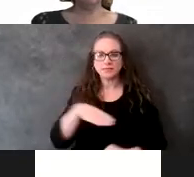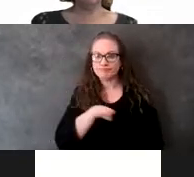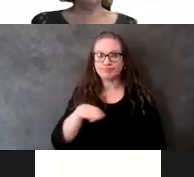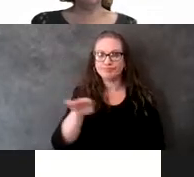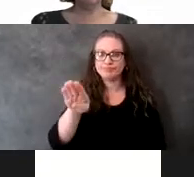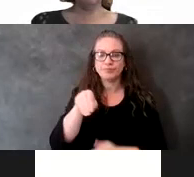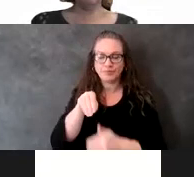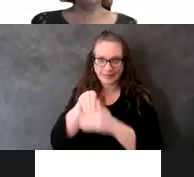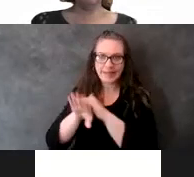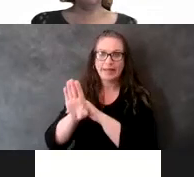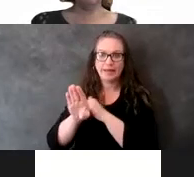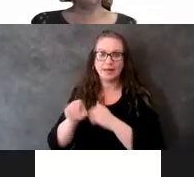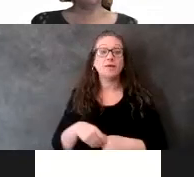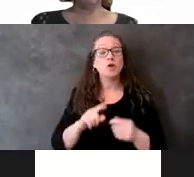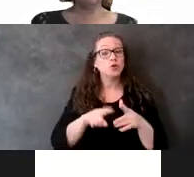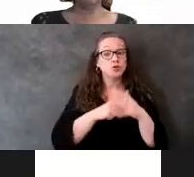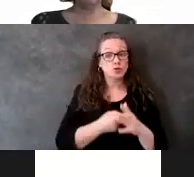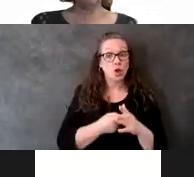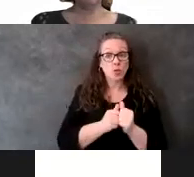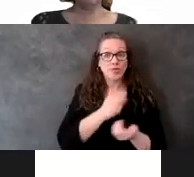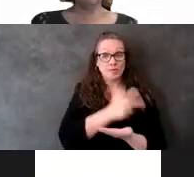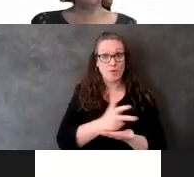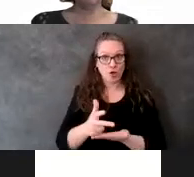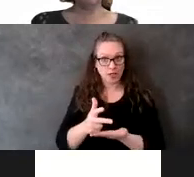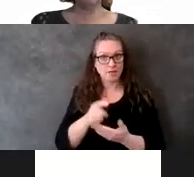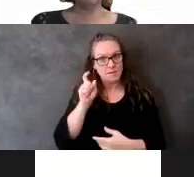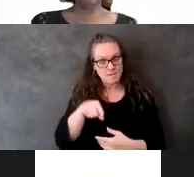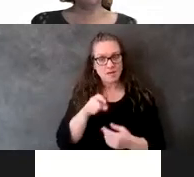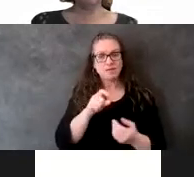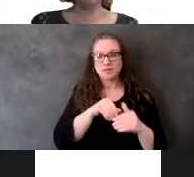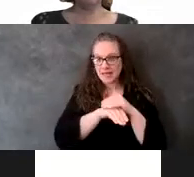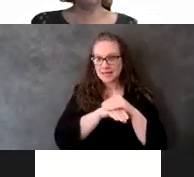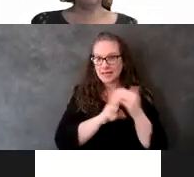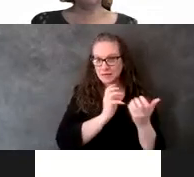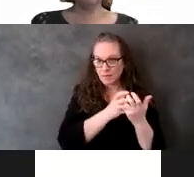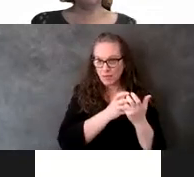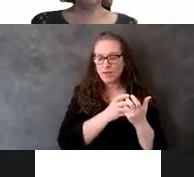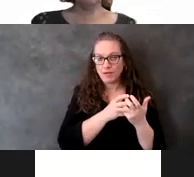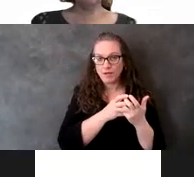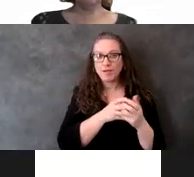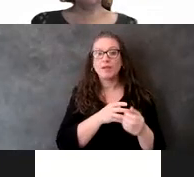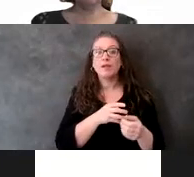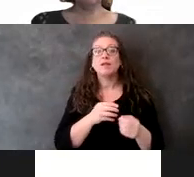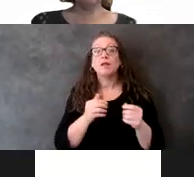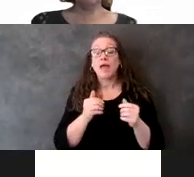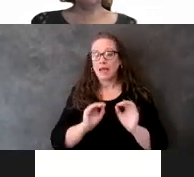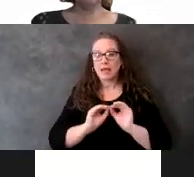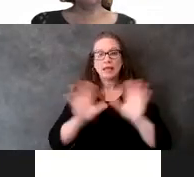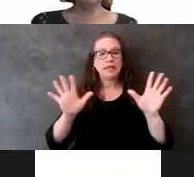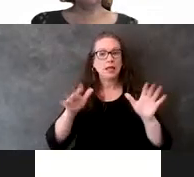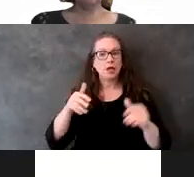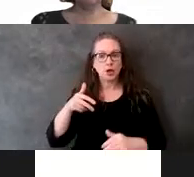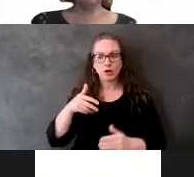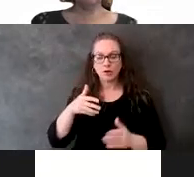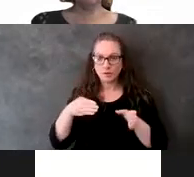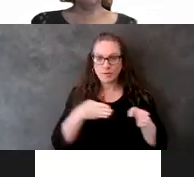Starting with accessible parking, we must have accessible parking spots with a clear path from the street or the